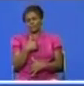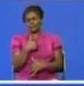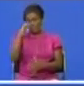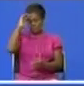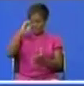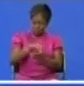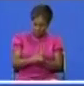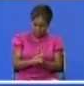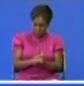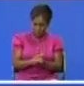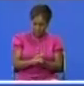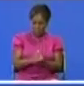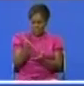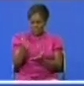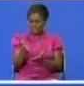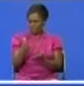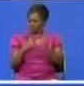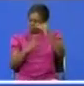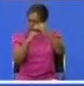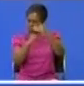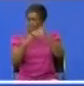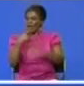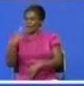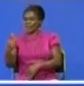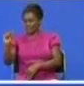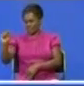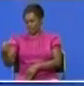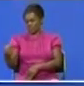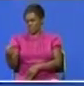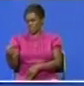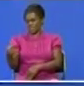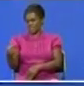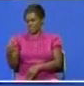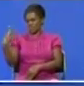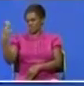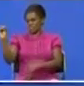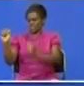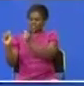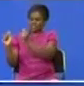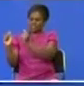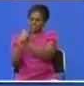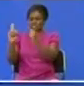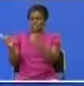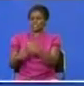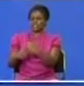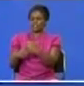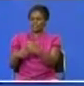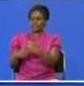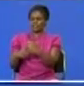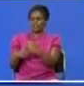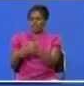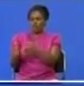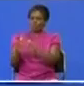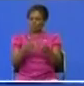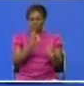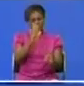believe the figure can go up to 100,000 in terms of conference in 2016. The opportunities